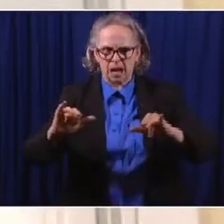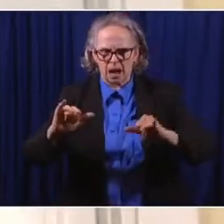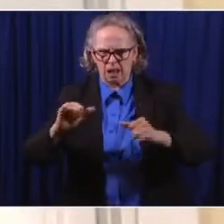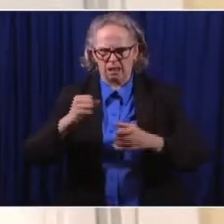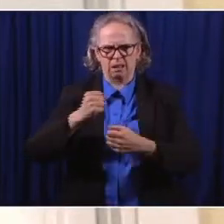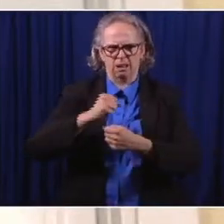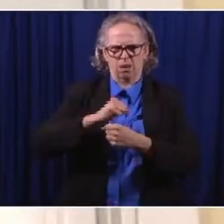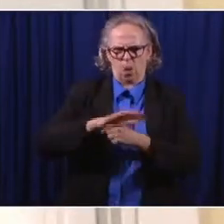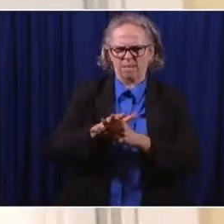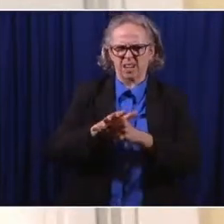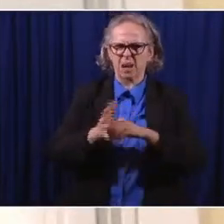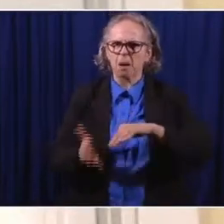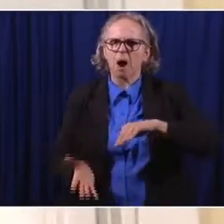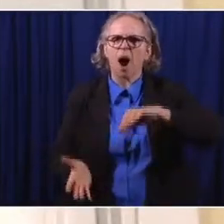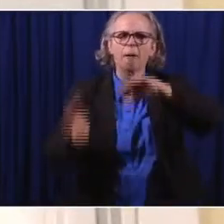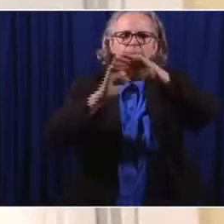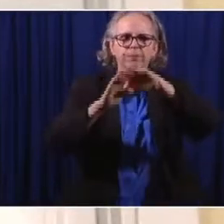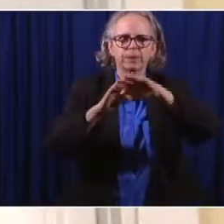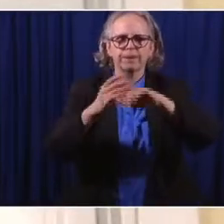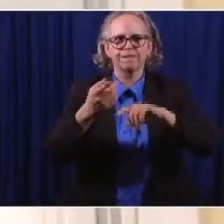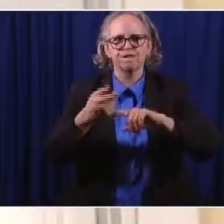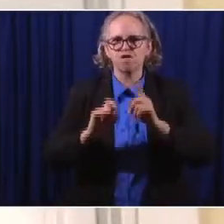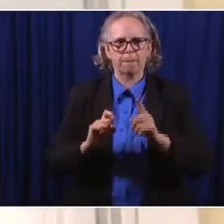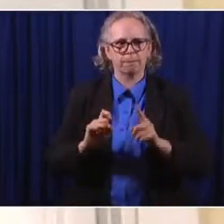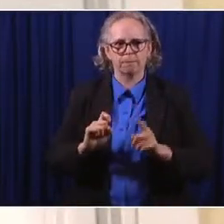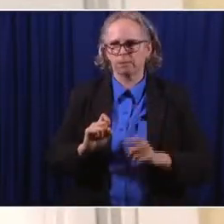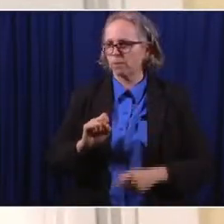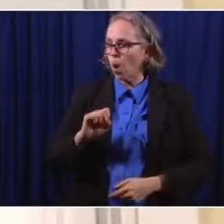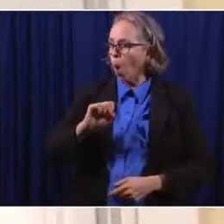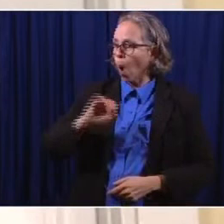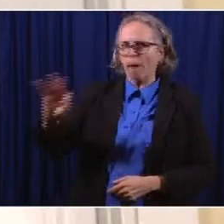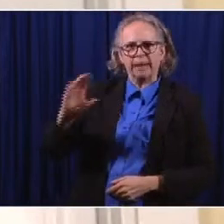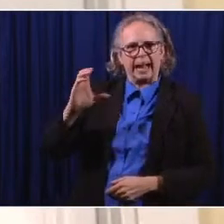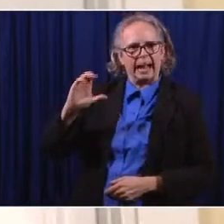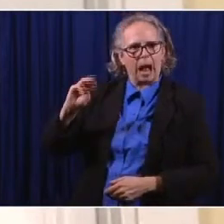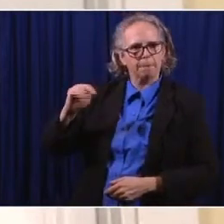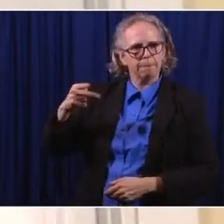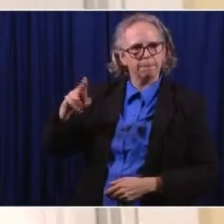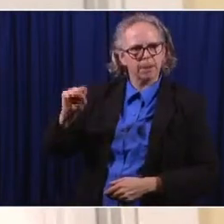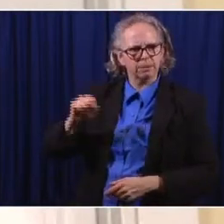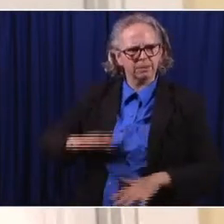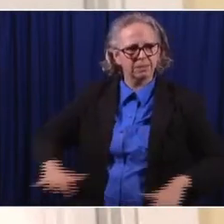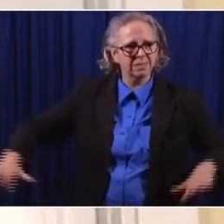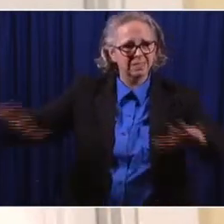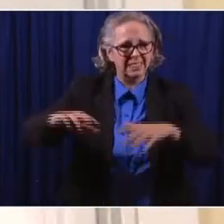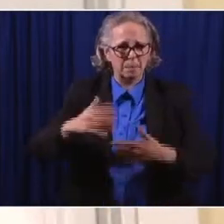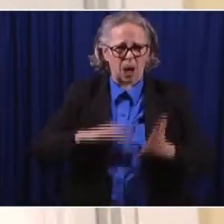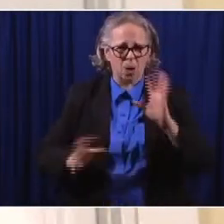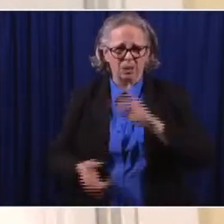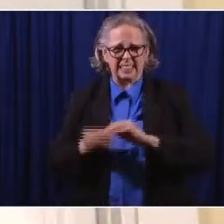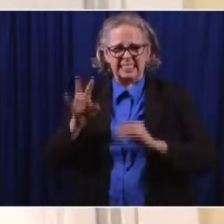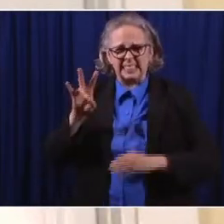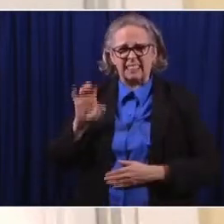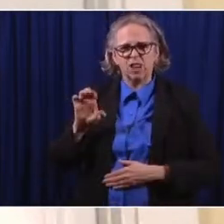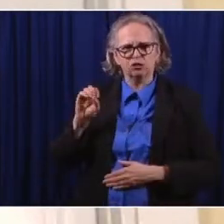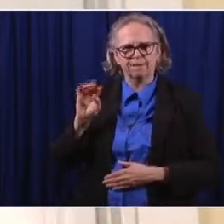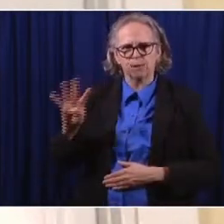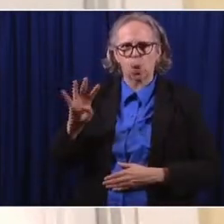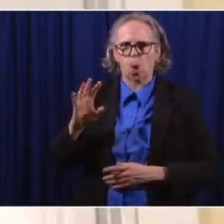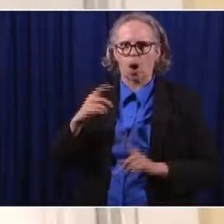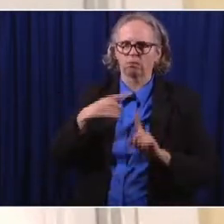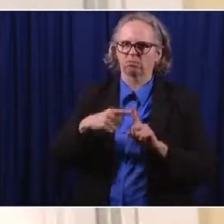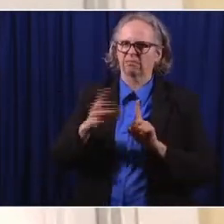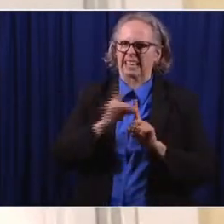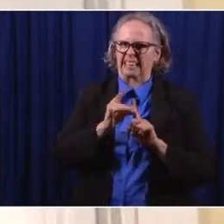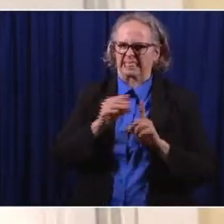campus. We now report 704 positive COVID cases, and we are thankful there's no hospitalizations.